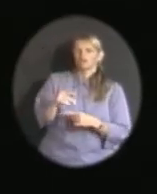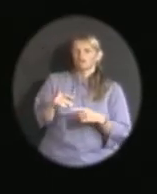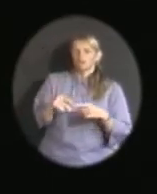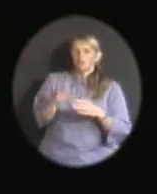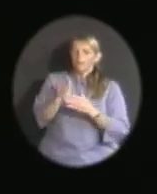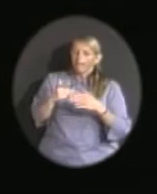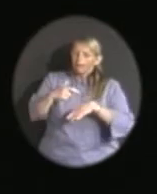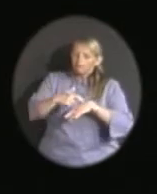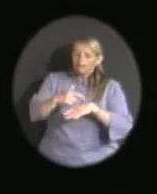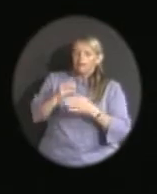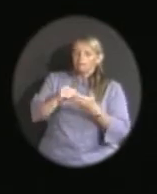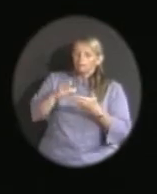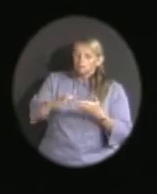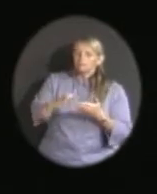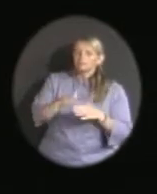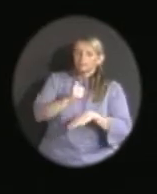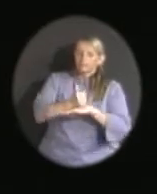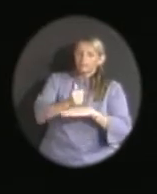their attendance.